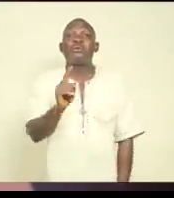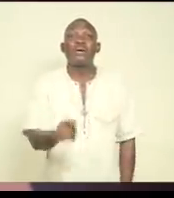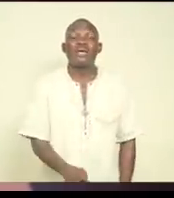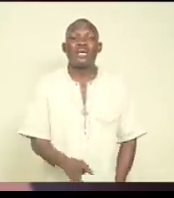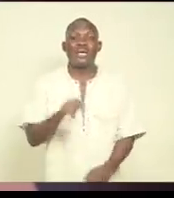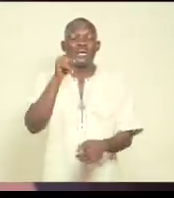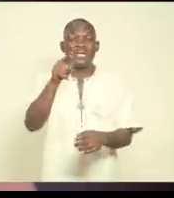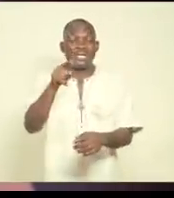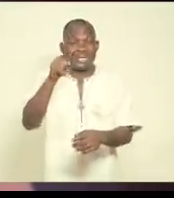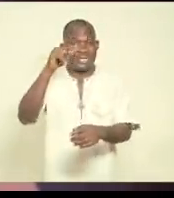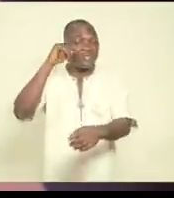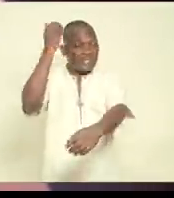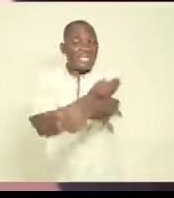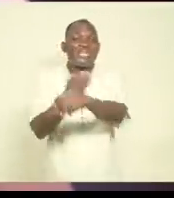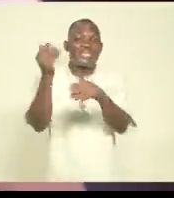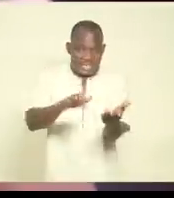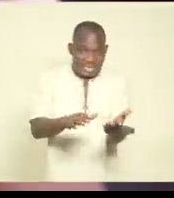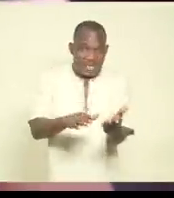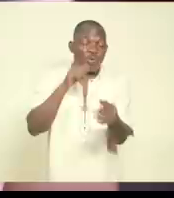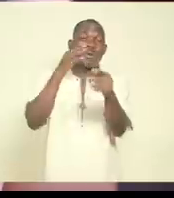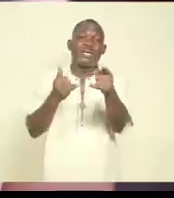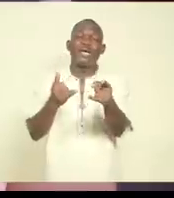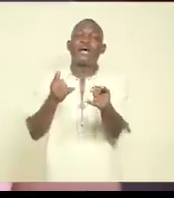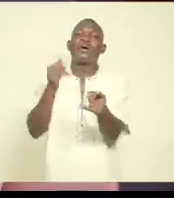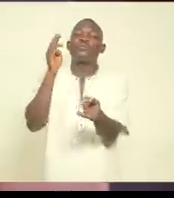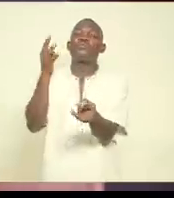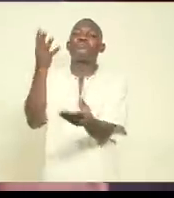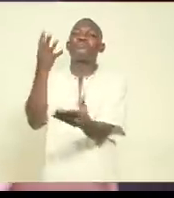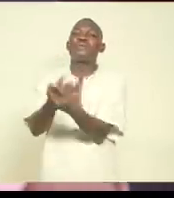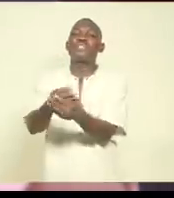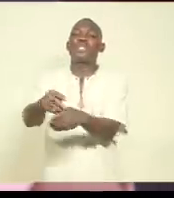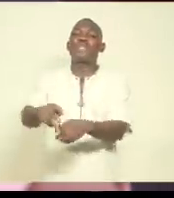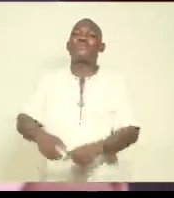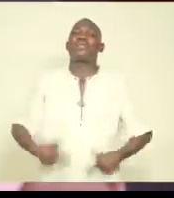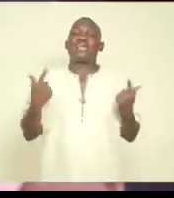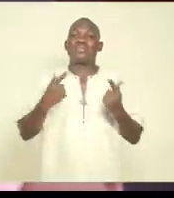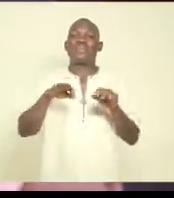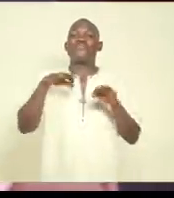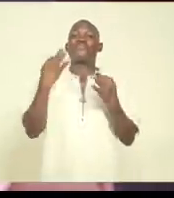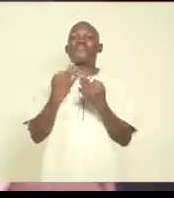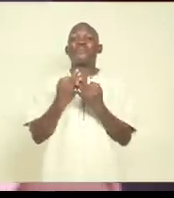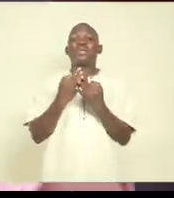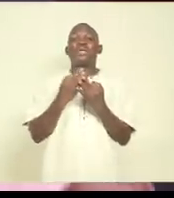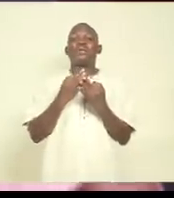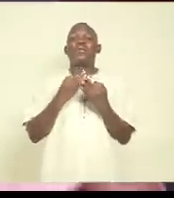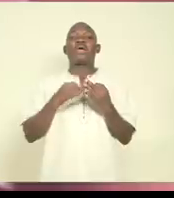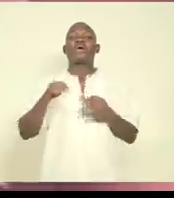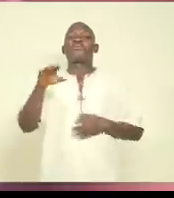he died. Now, she's going to be in prison for life and her whole family is devastated. Oh, but there's